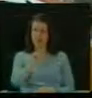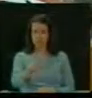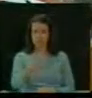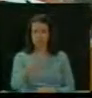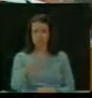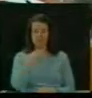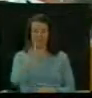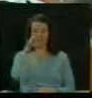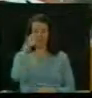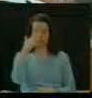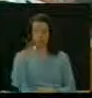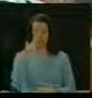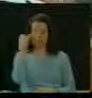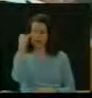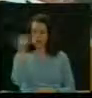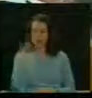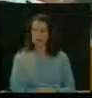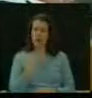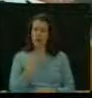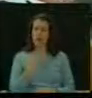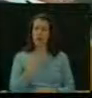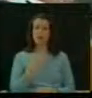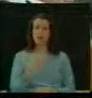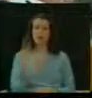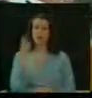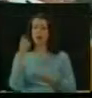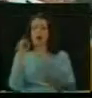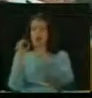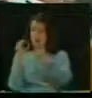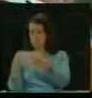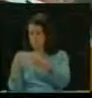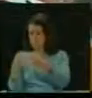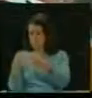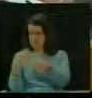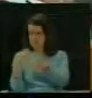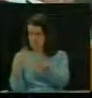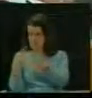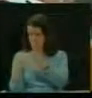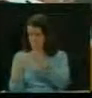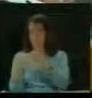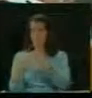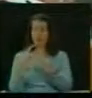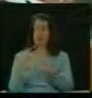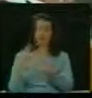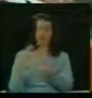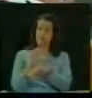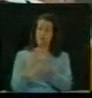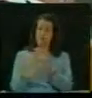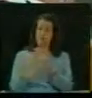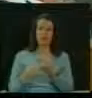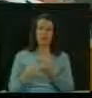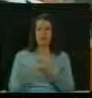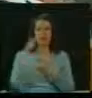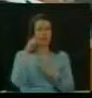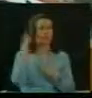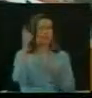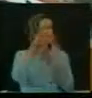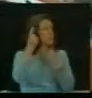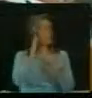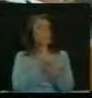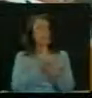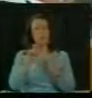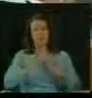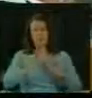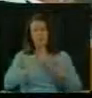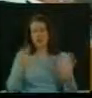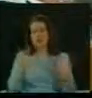ever a good idea to have a body make the rules and then enforce the rules. I certainly think that we need to revisit this and we need to clarify